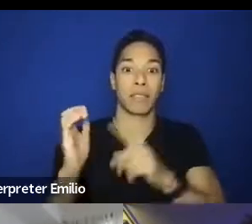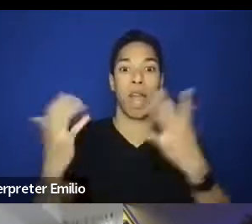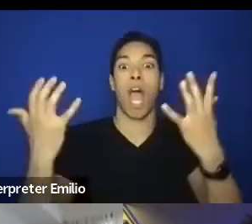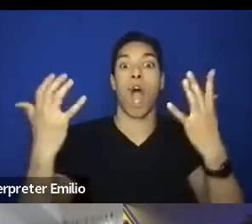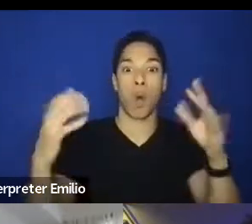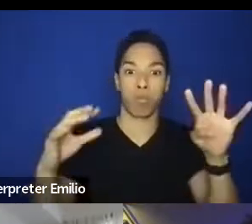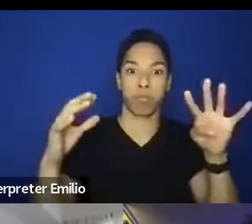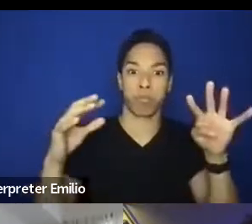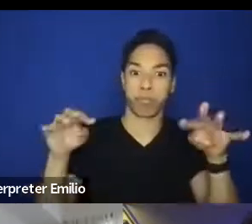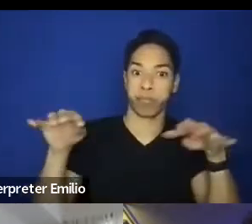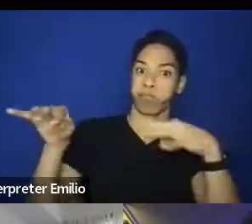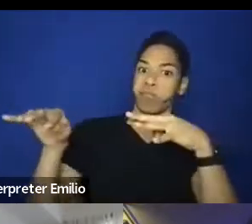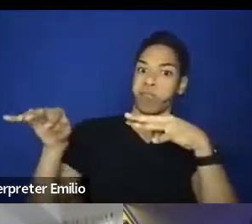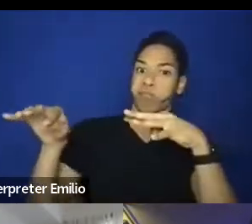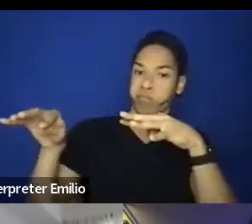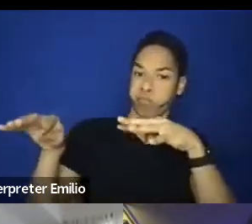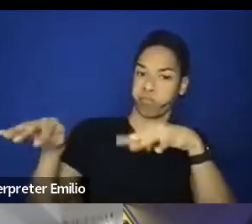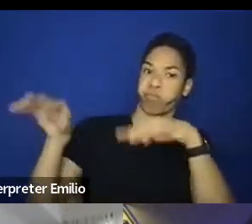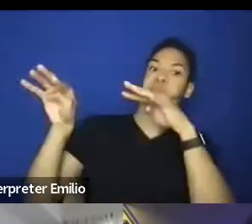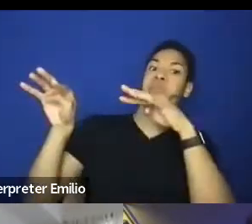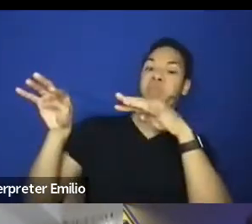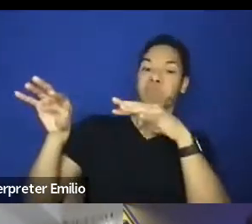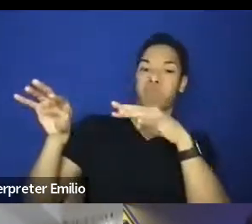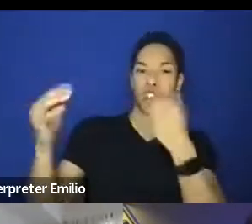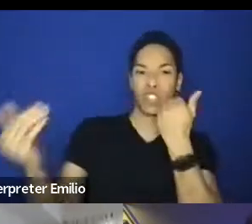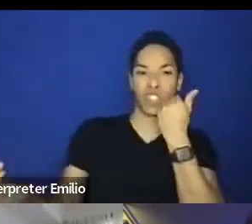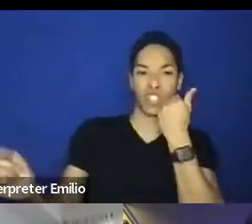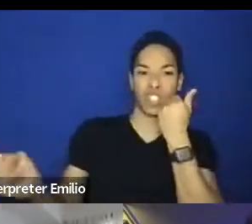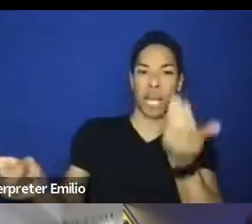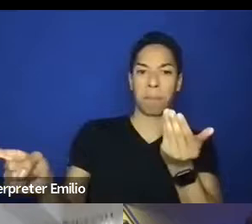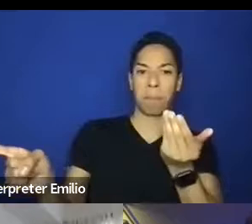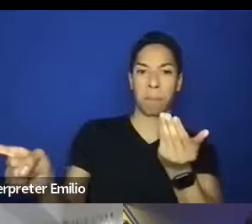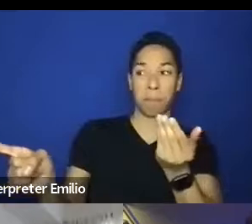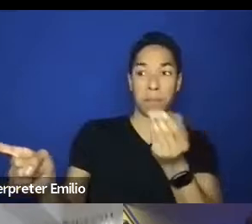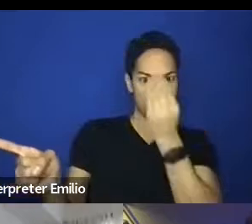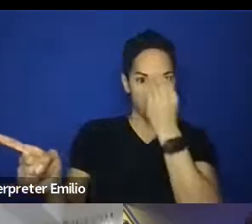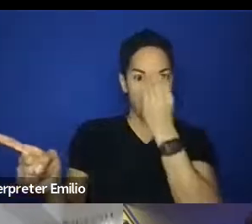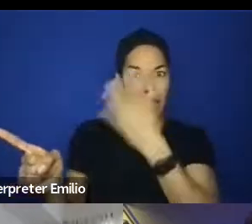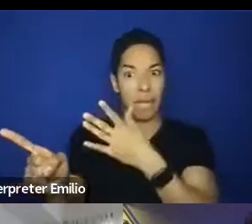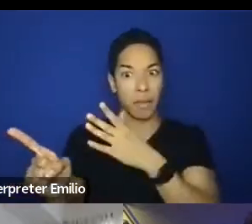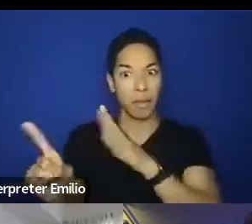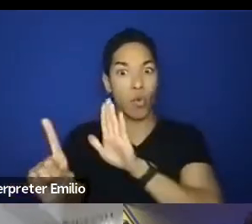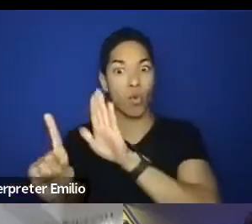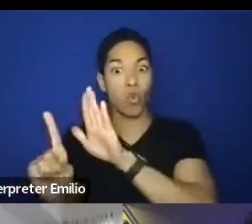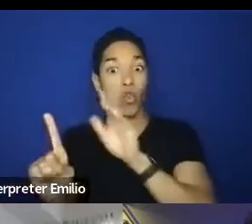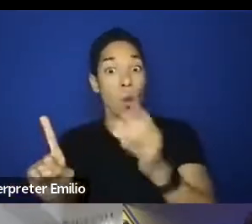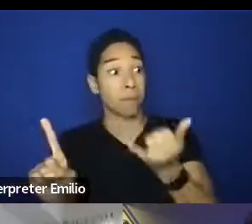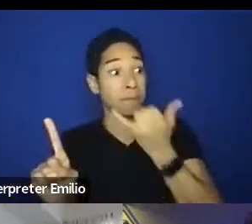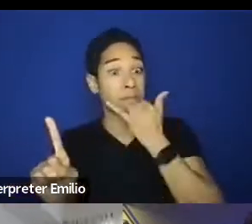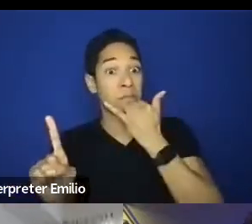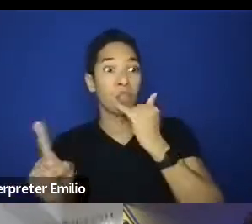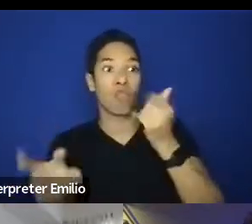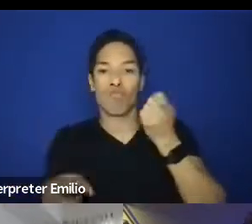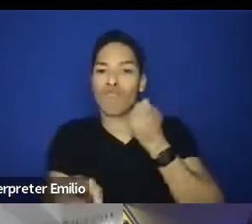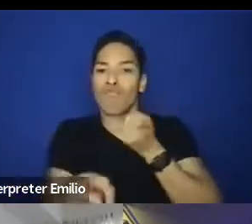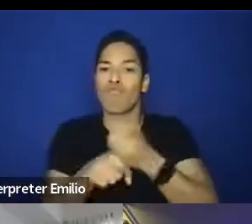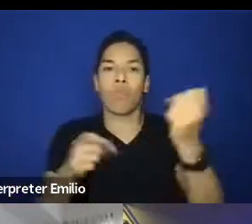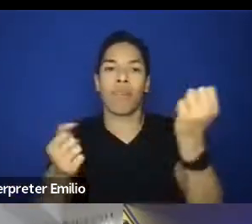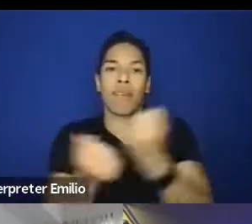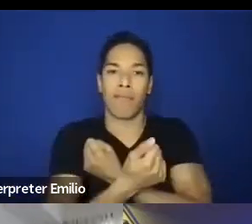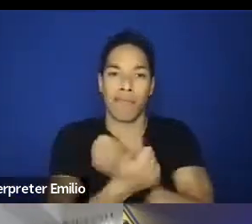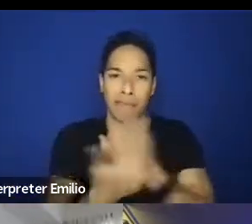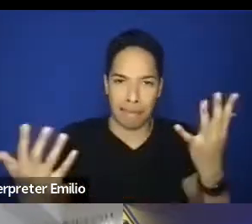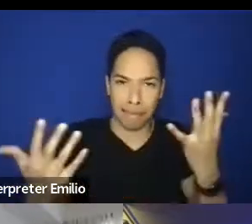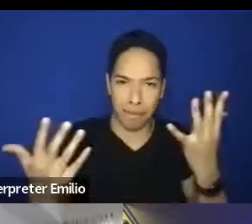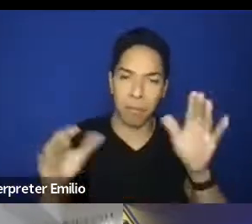shame them. We have to make sure they know that their mistake has ruined everything. But to me, that has